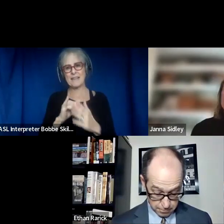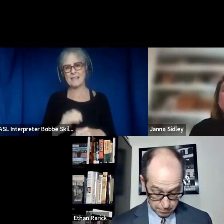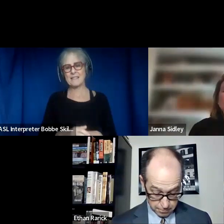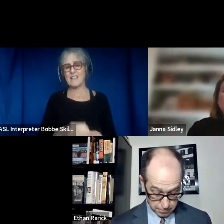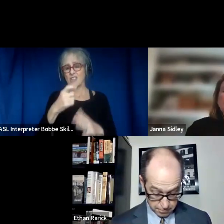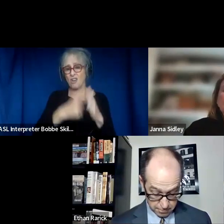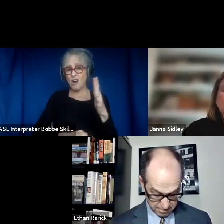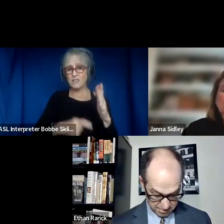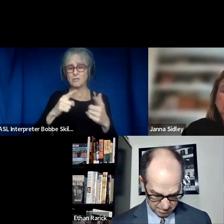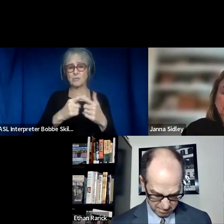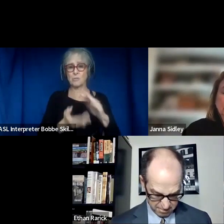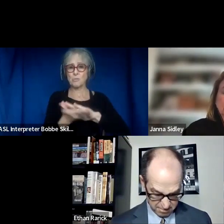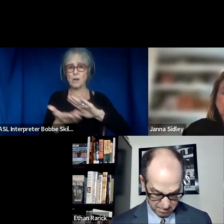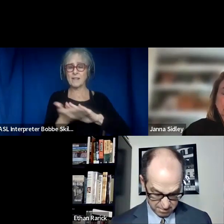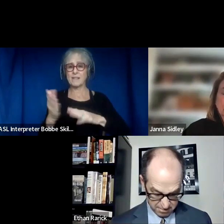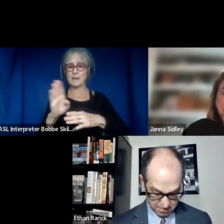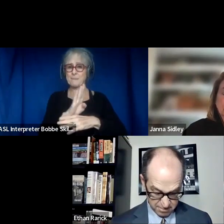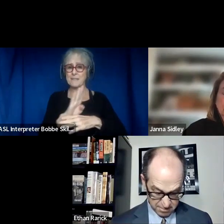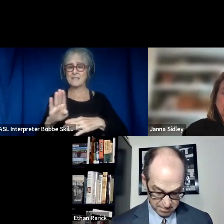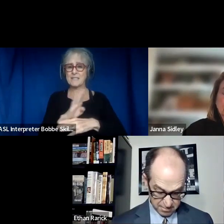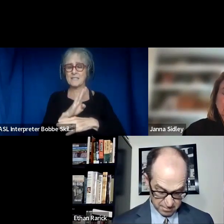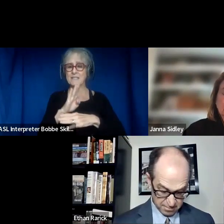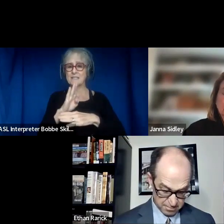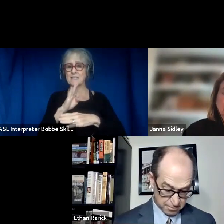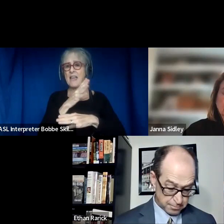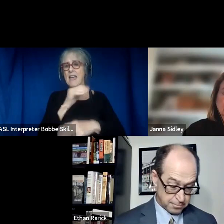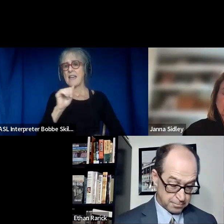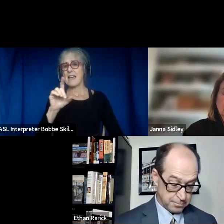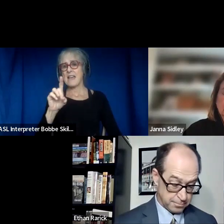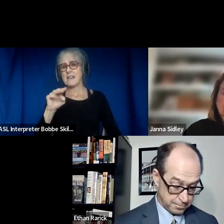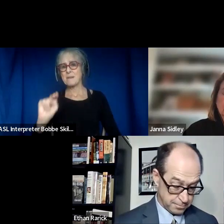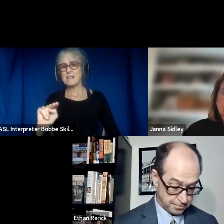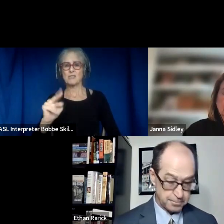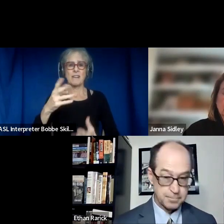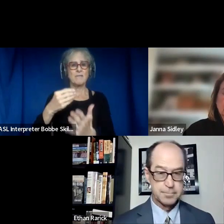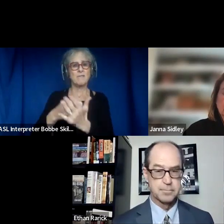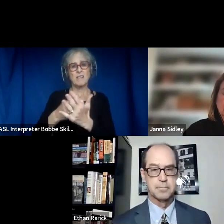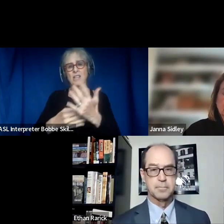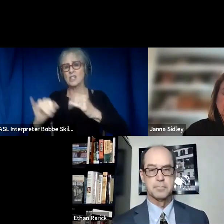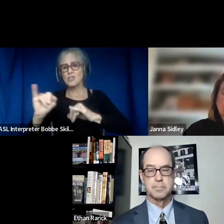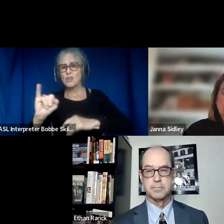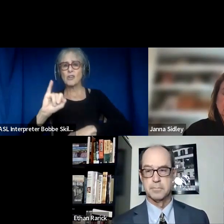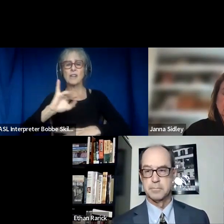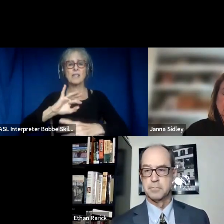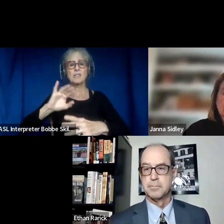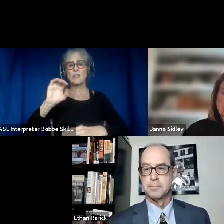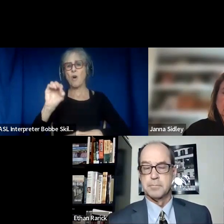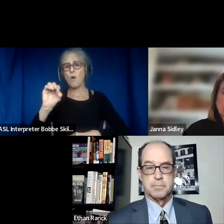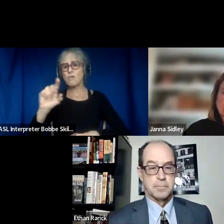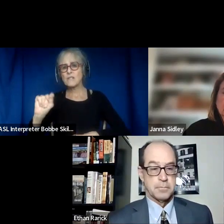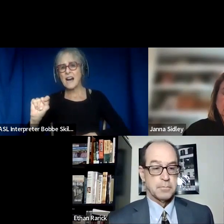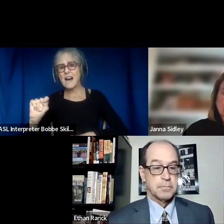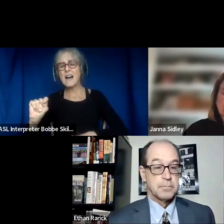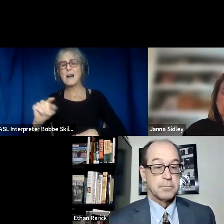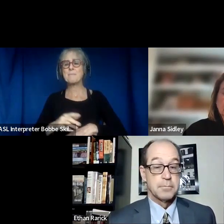run a business and administrative overhead, insurances, overtime.